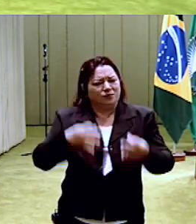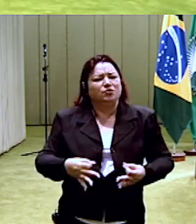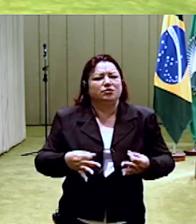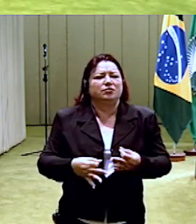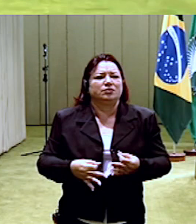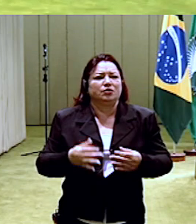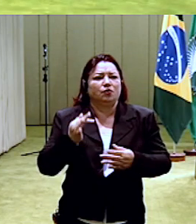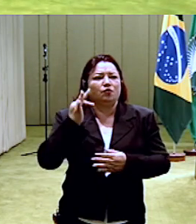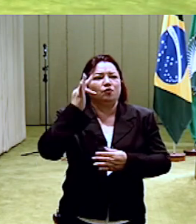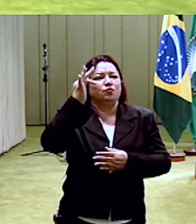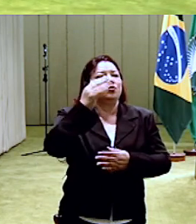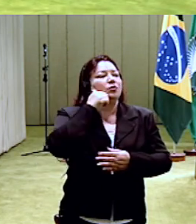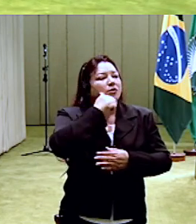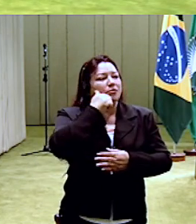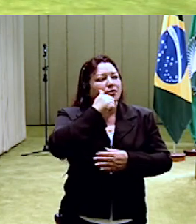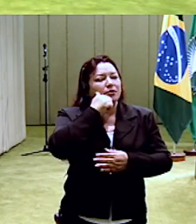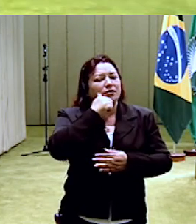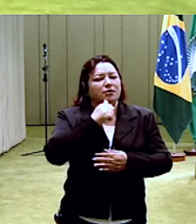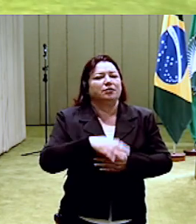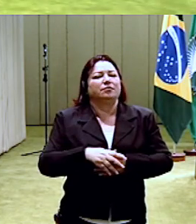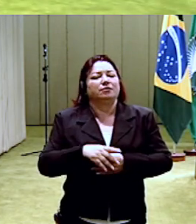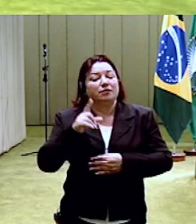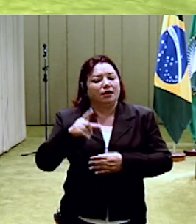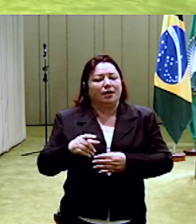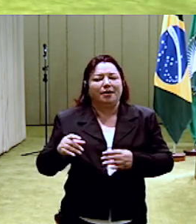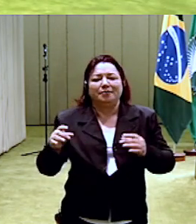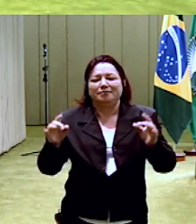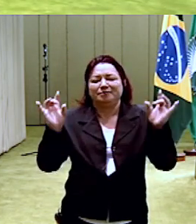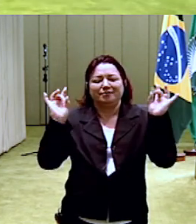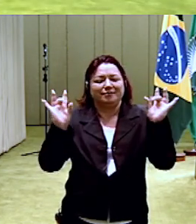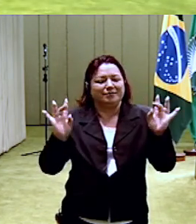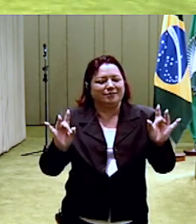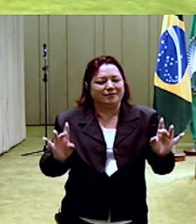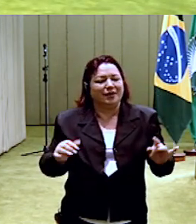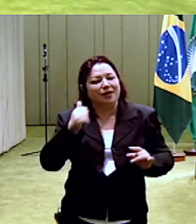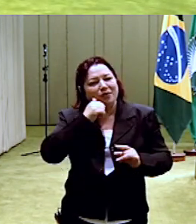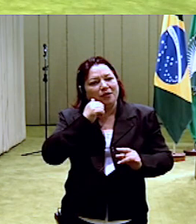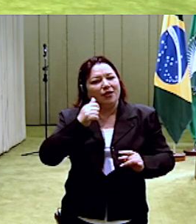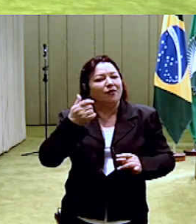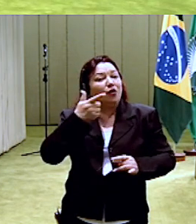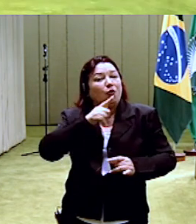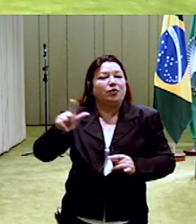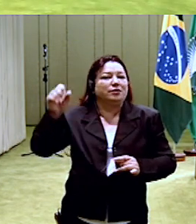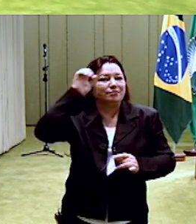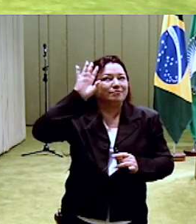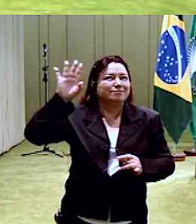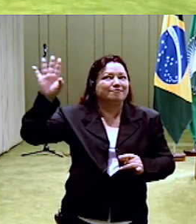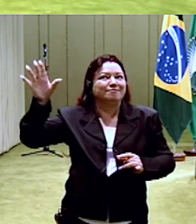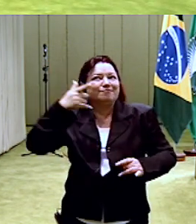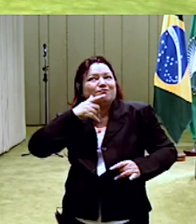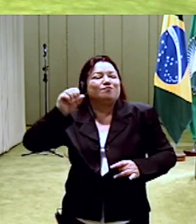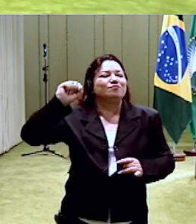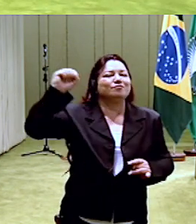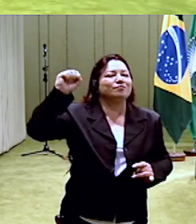future of the woman in every bright, and they will achieve their dreams. You may notice that in many countries around the world,